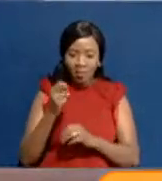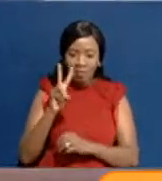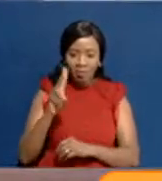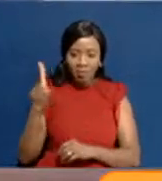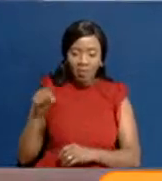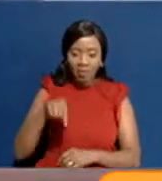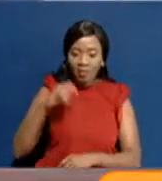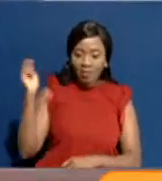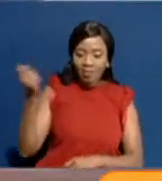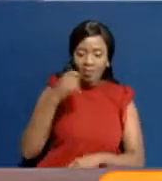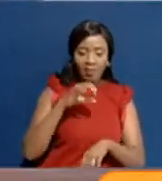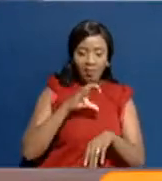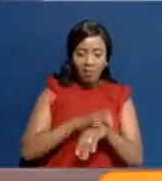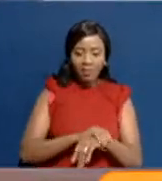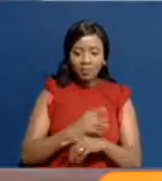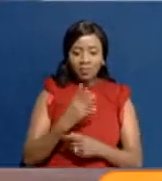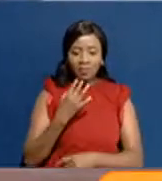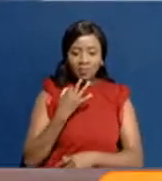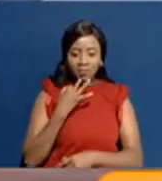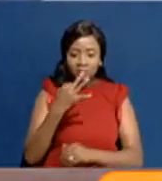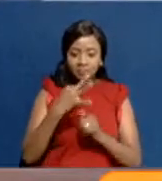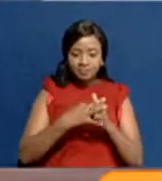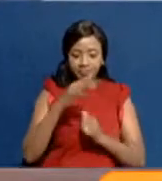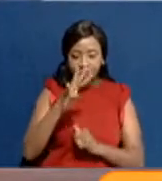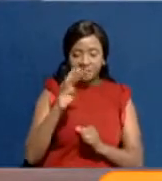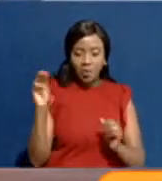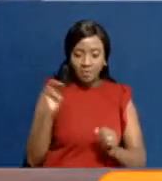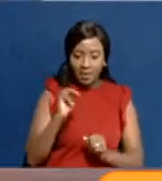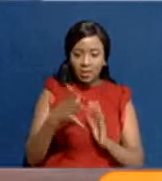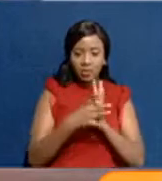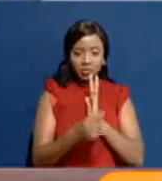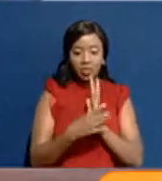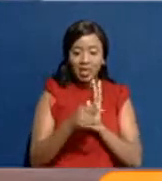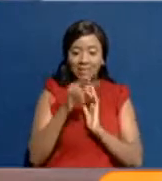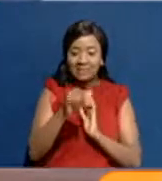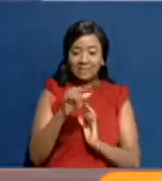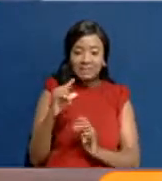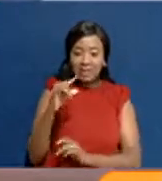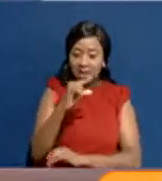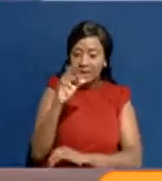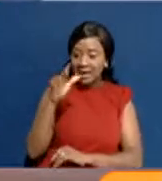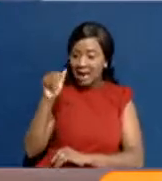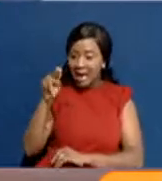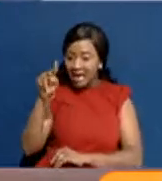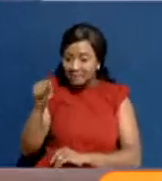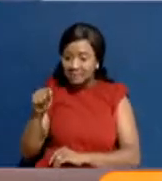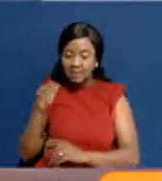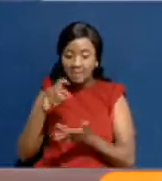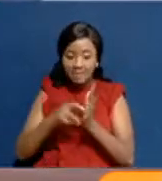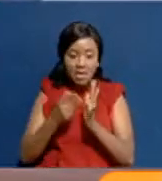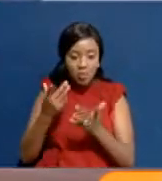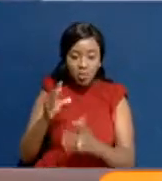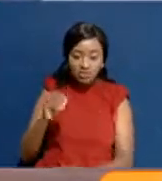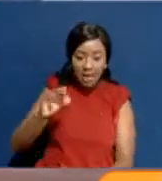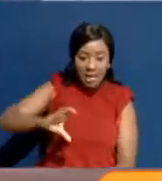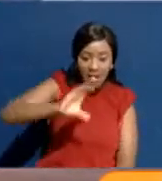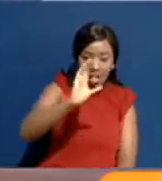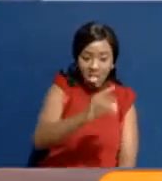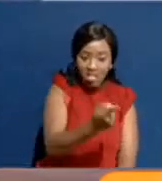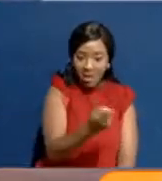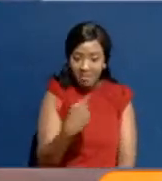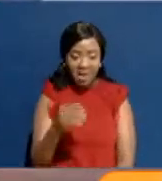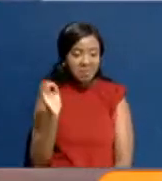$384 million in grants. So this is not even a loan. This is grants that were given. So how they work is that the country takes the